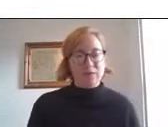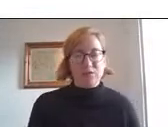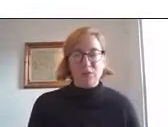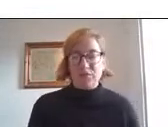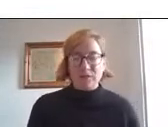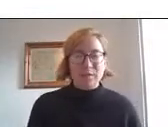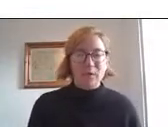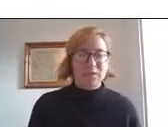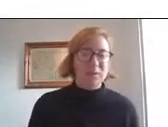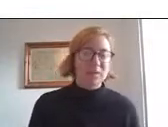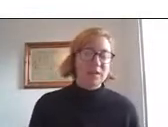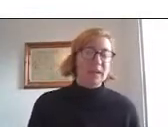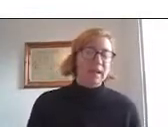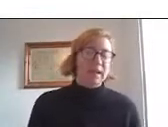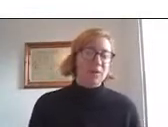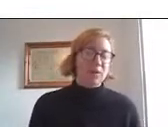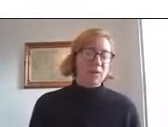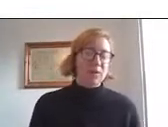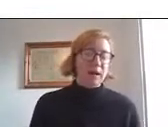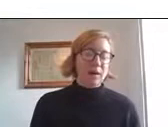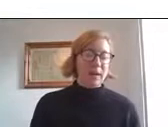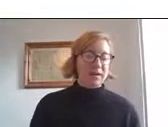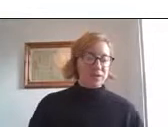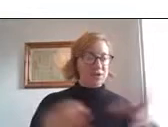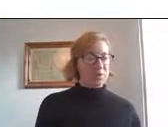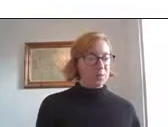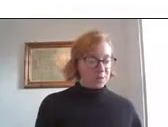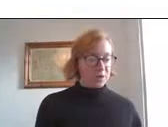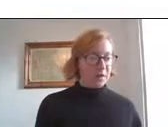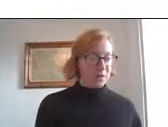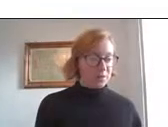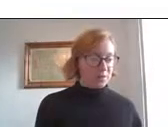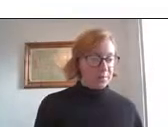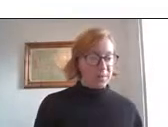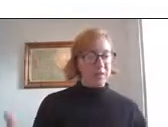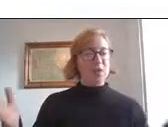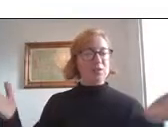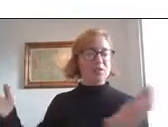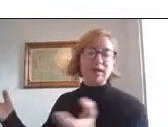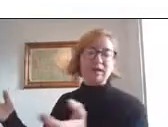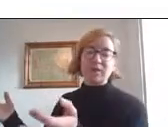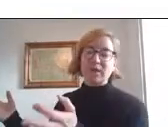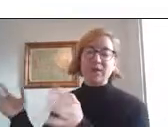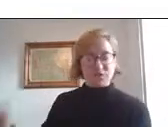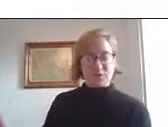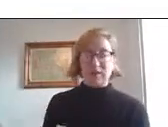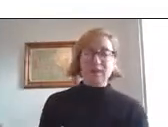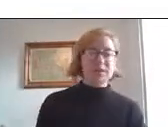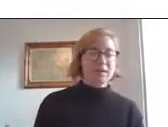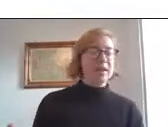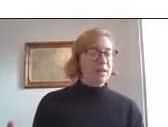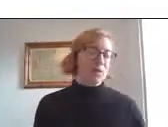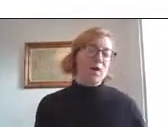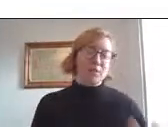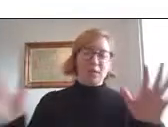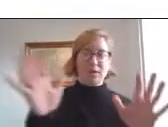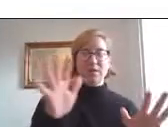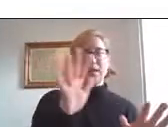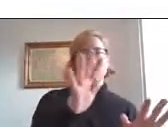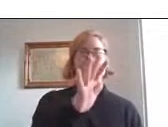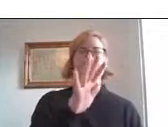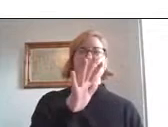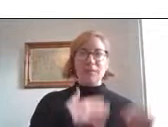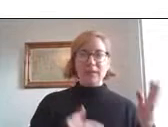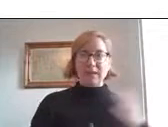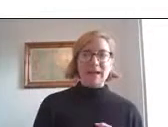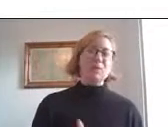mutism. Try and be as neutral as possible in your attitude towards the child and concentrate on their strengths rather